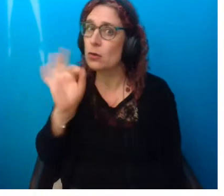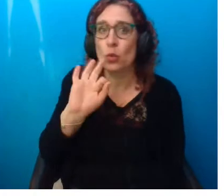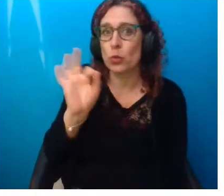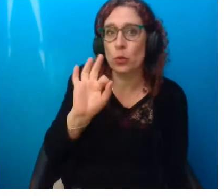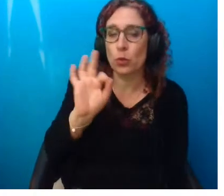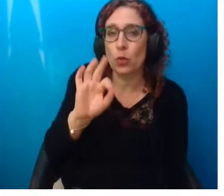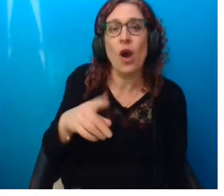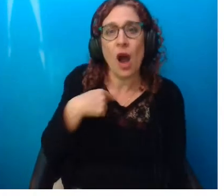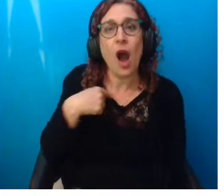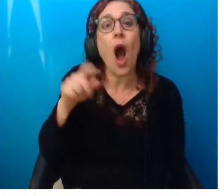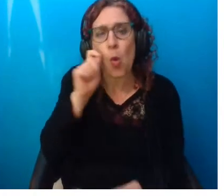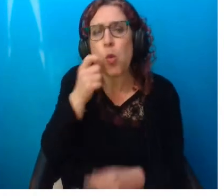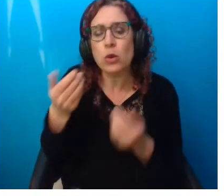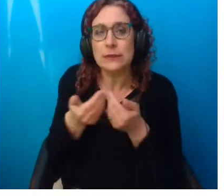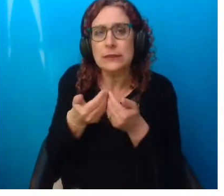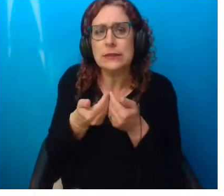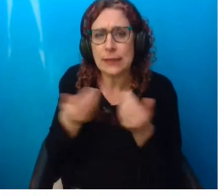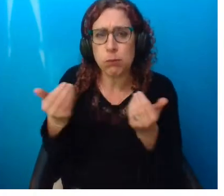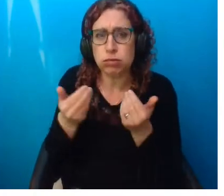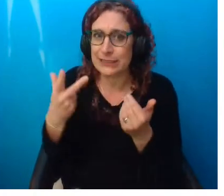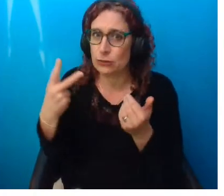separate injections,